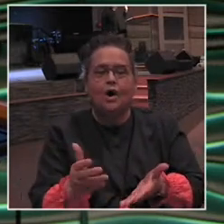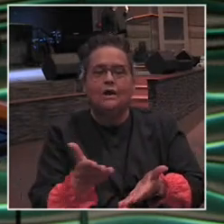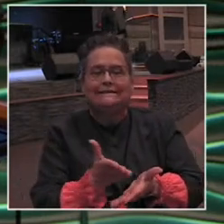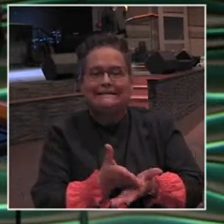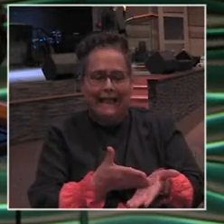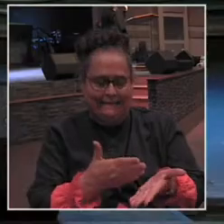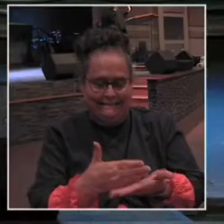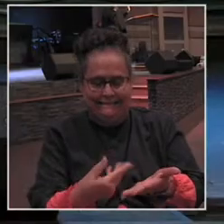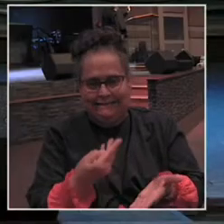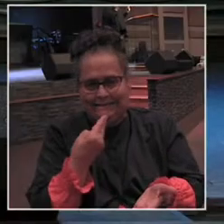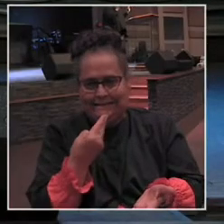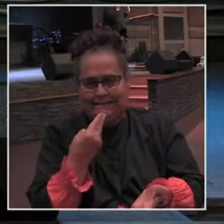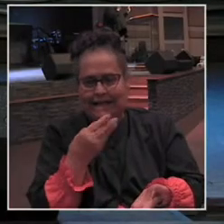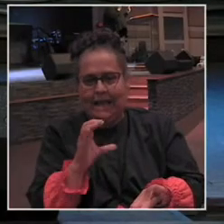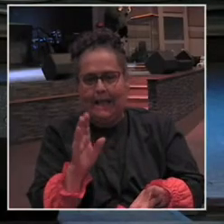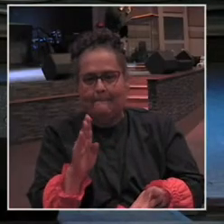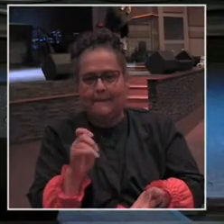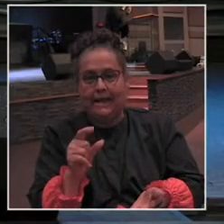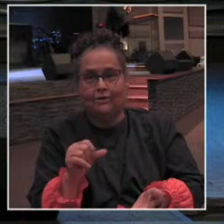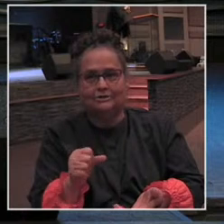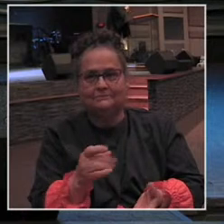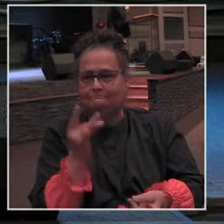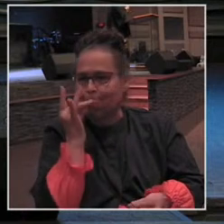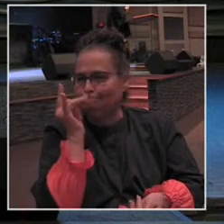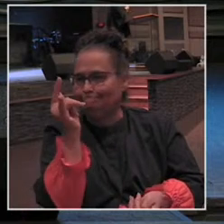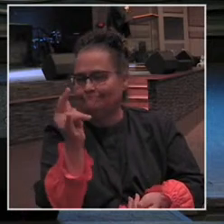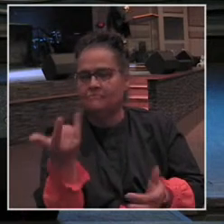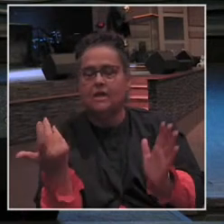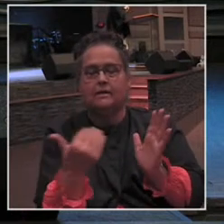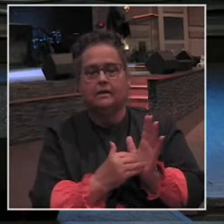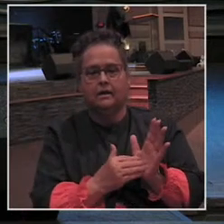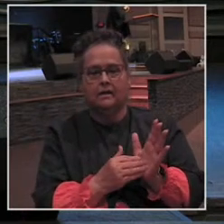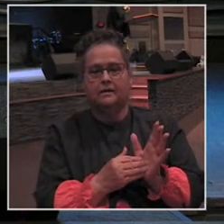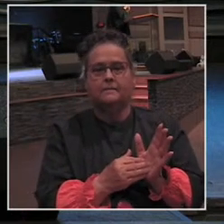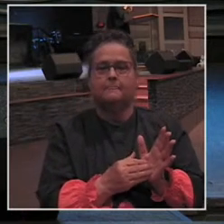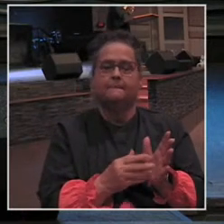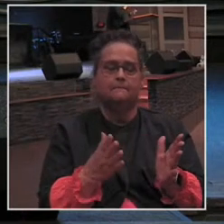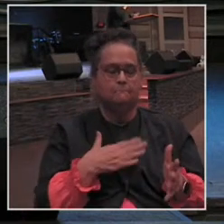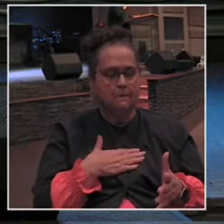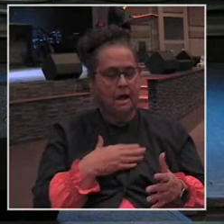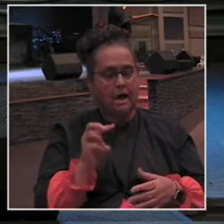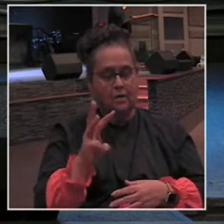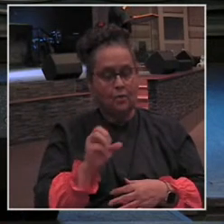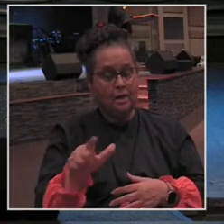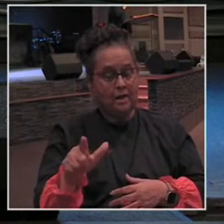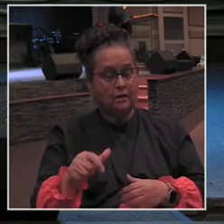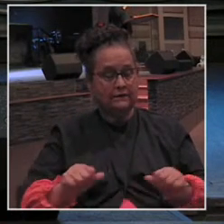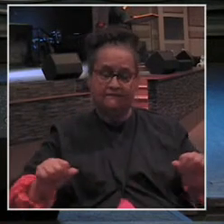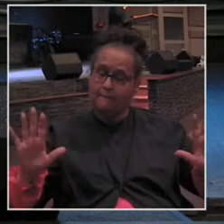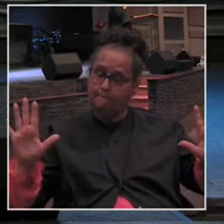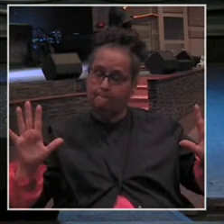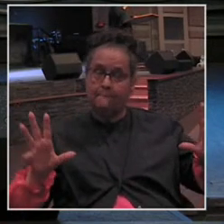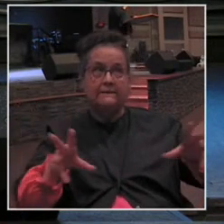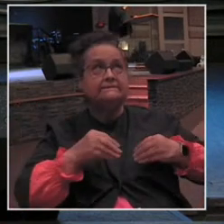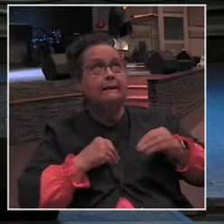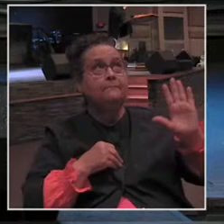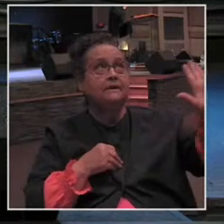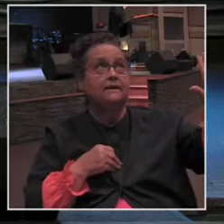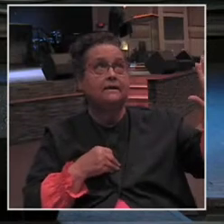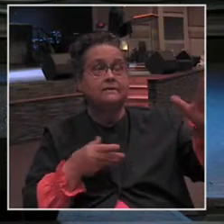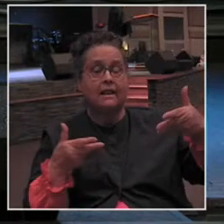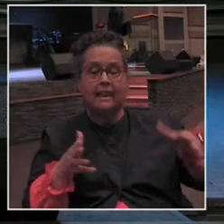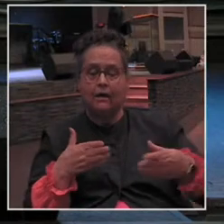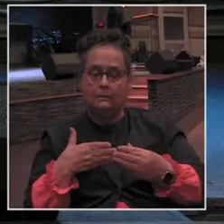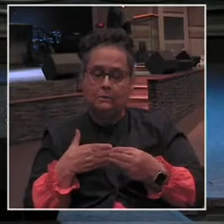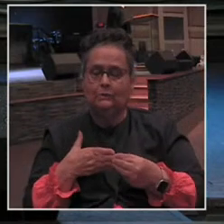Those things are amazing. Again, I had to lay my will on the altar, pick his up, and let him steer